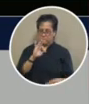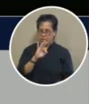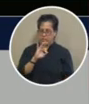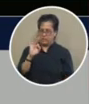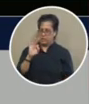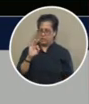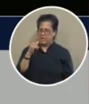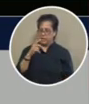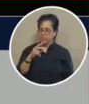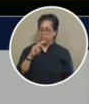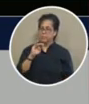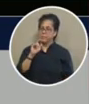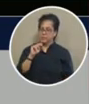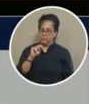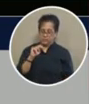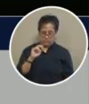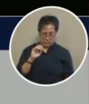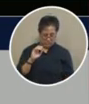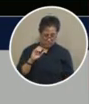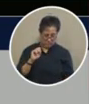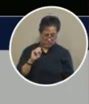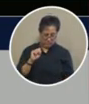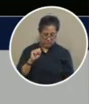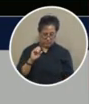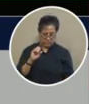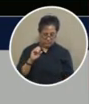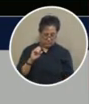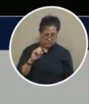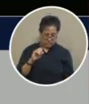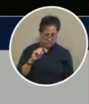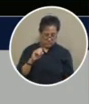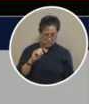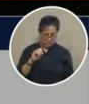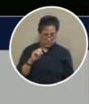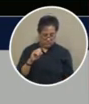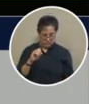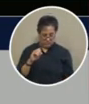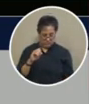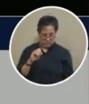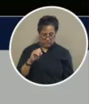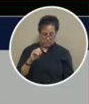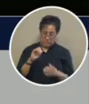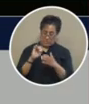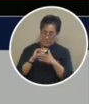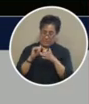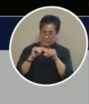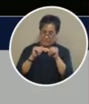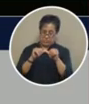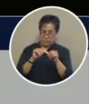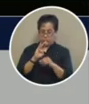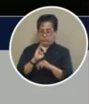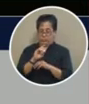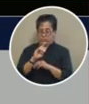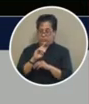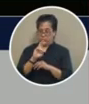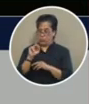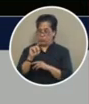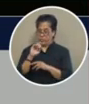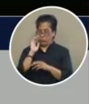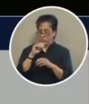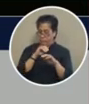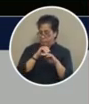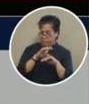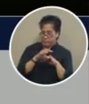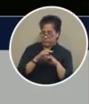$9.5 million. And so the rating agencies had said if that continued, our bond rating would be impacted.